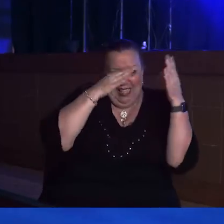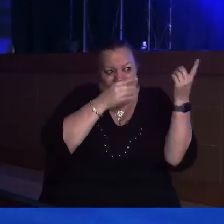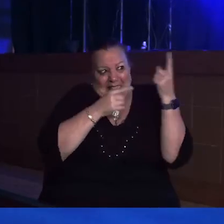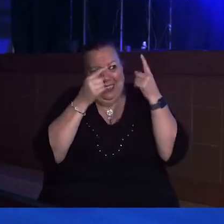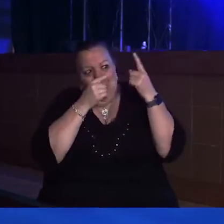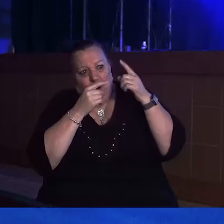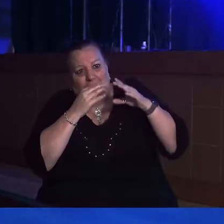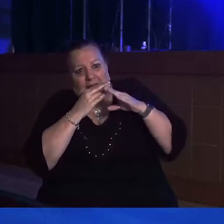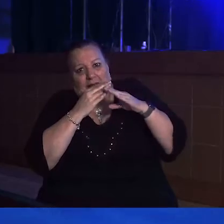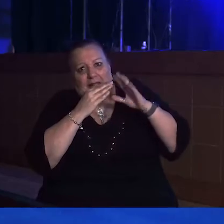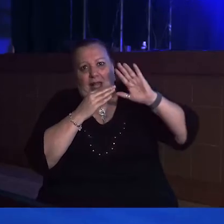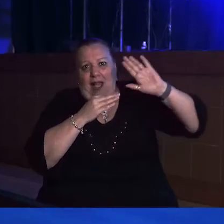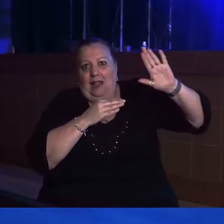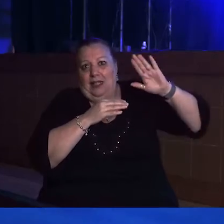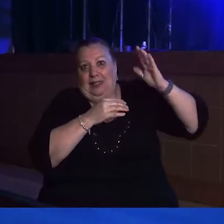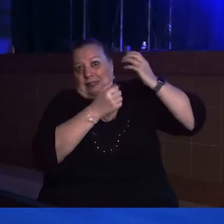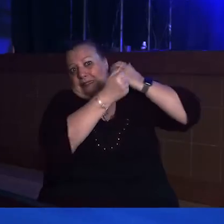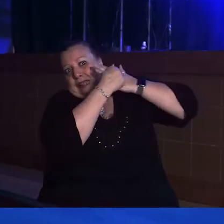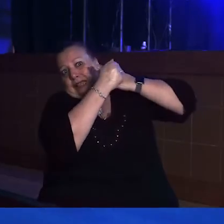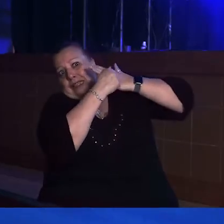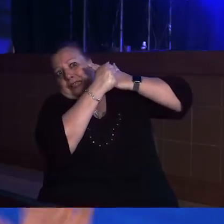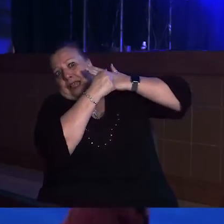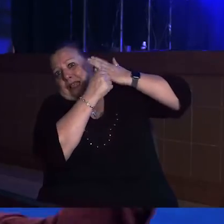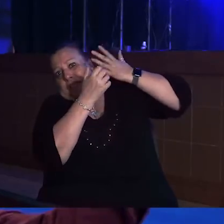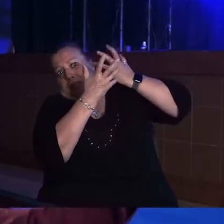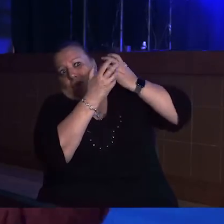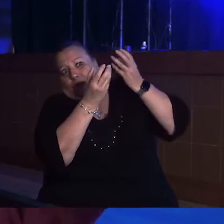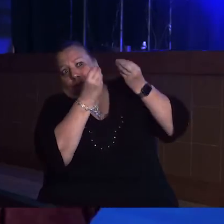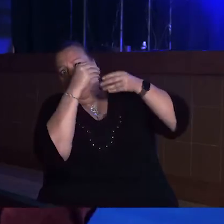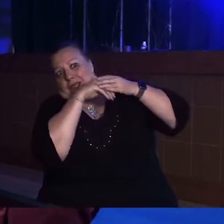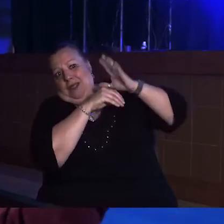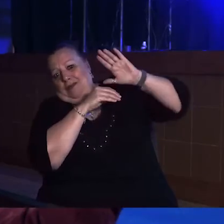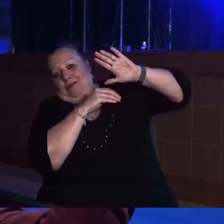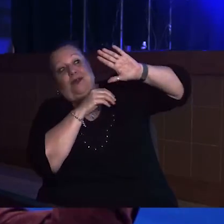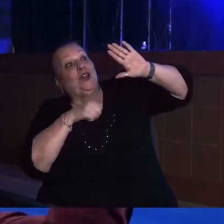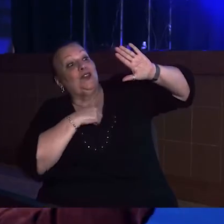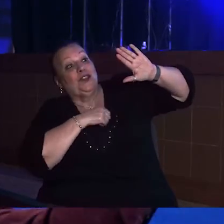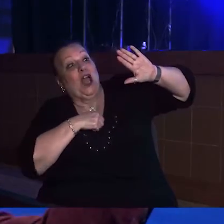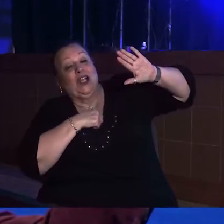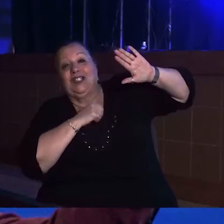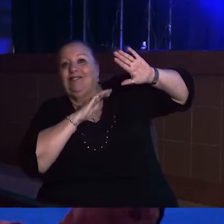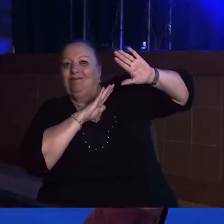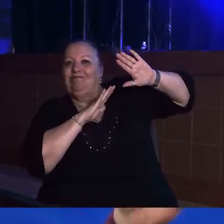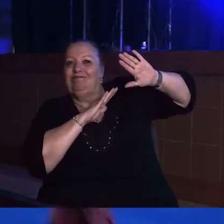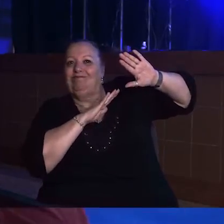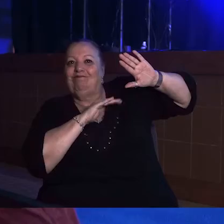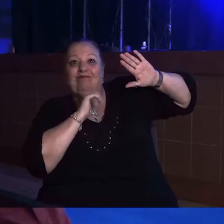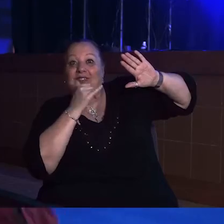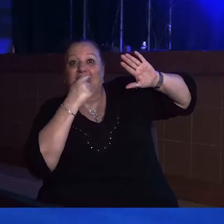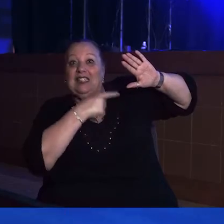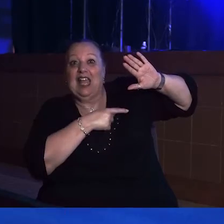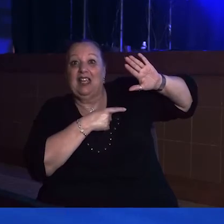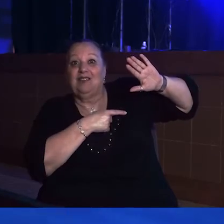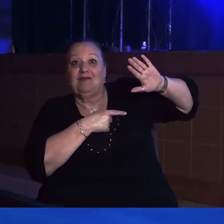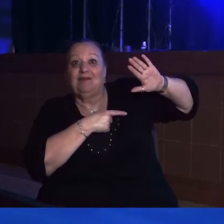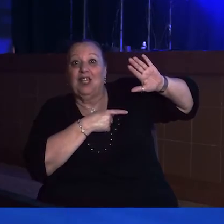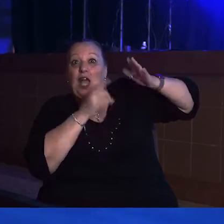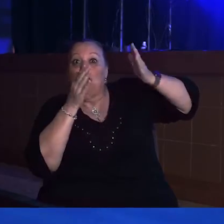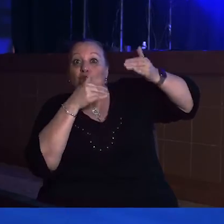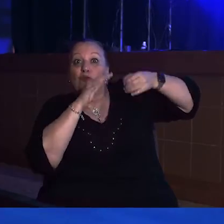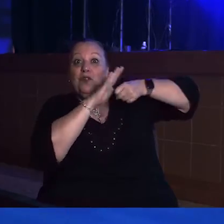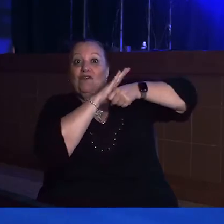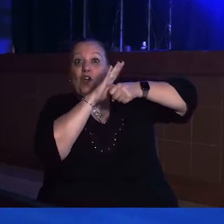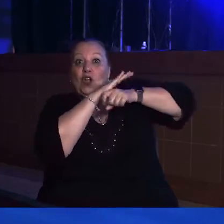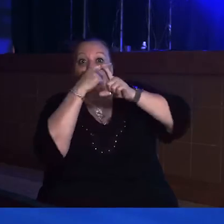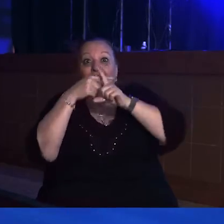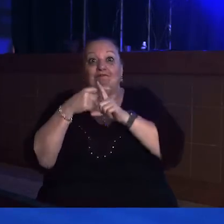is knocking at the door. I want back in. You go, sorry, not today. The room's full. There's no